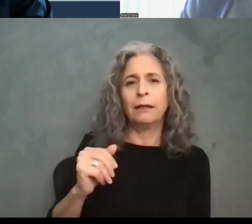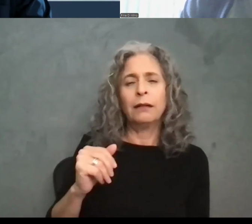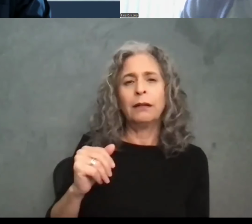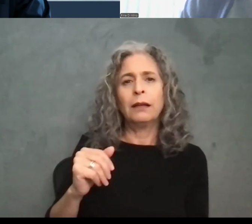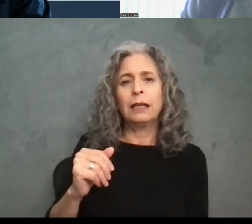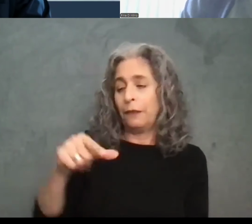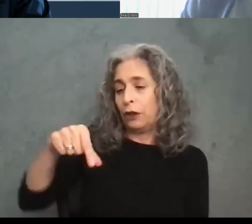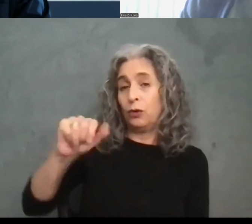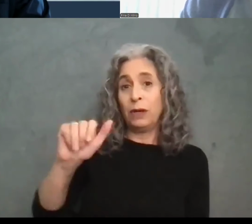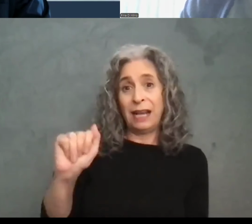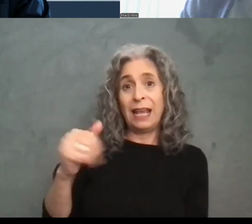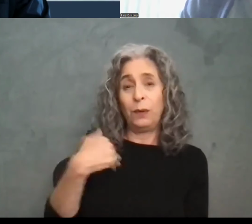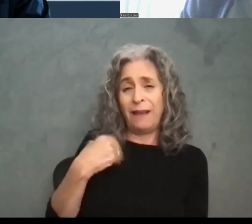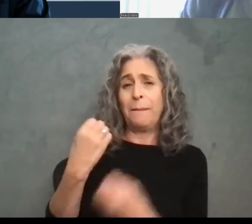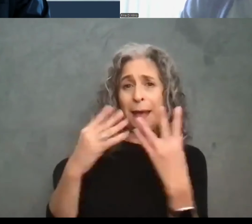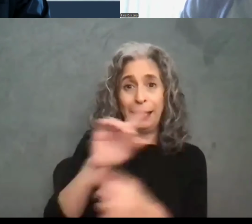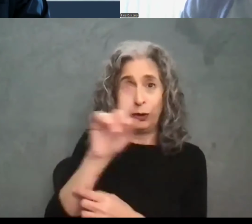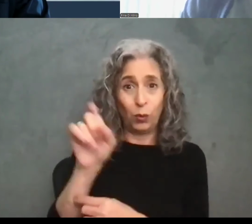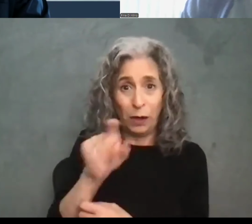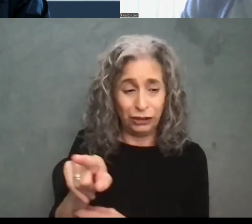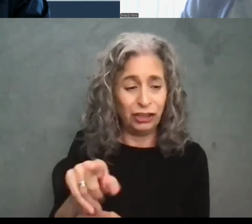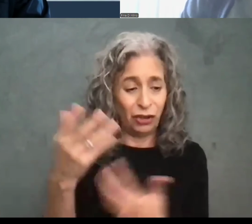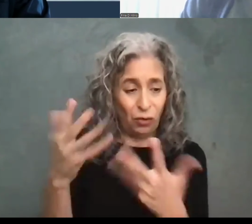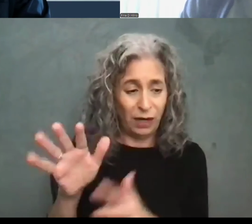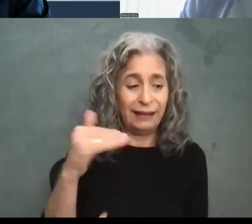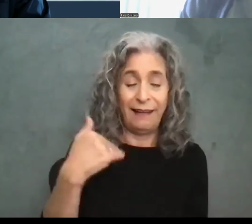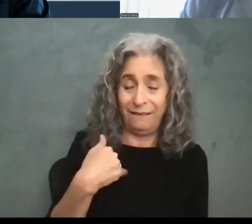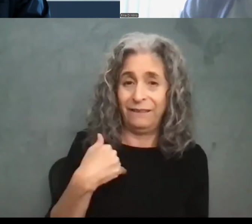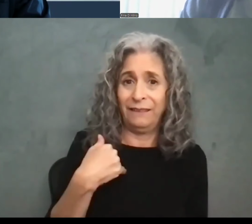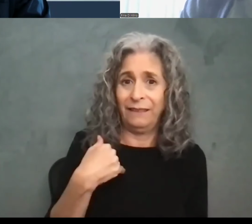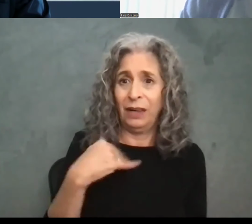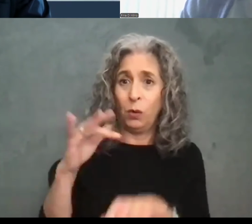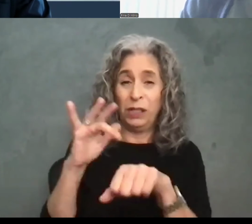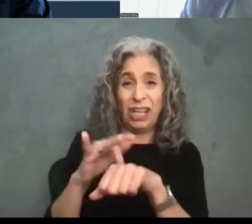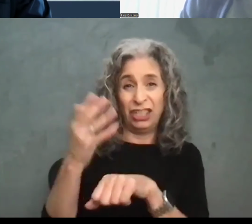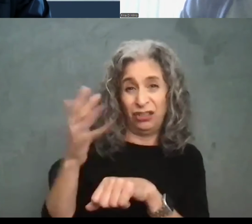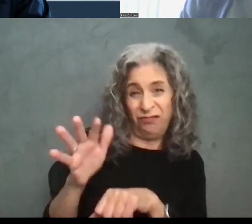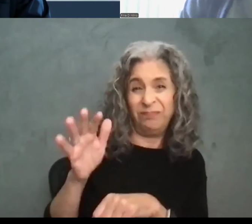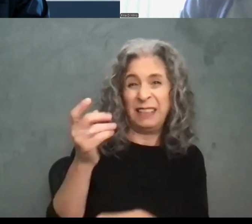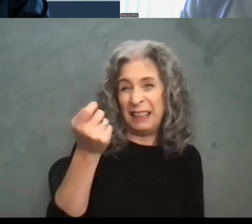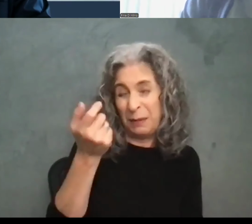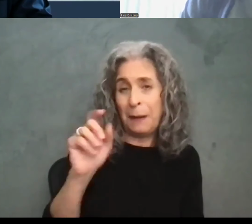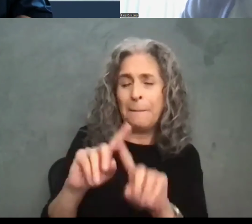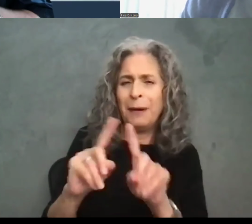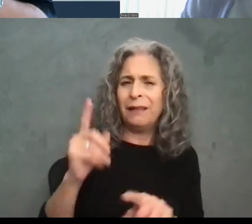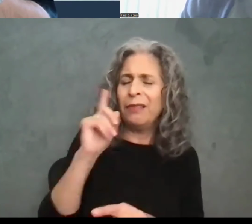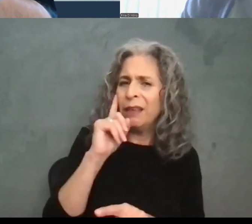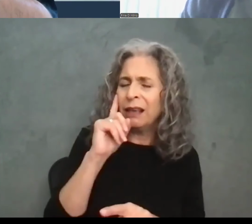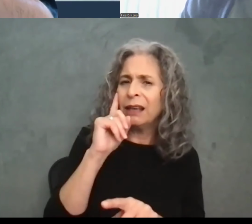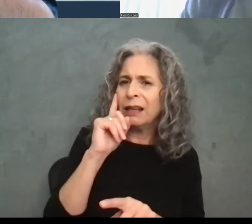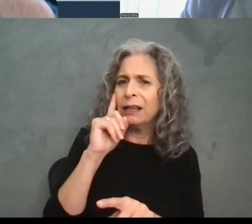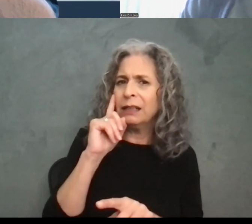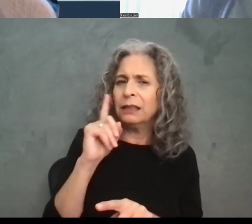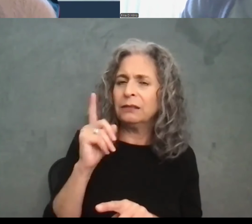the Q&A already, some that we've touched on a little bit already, but I think a